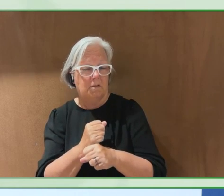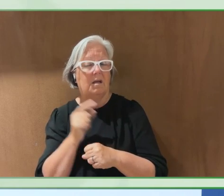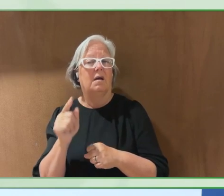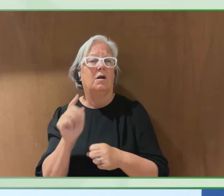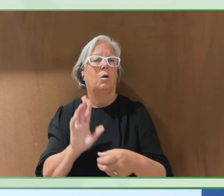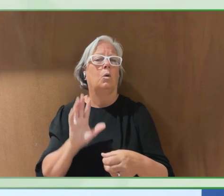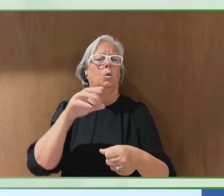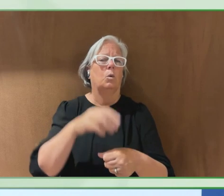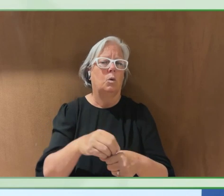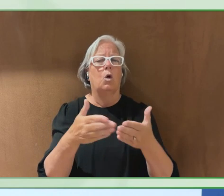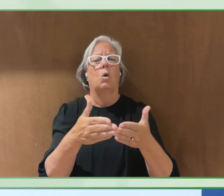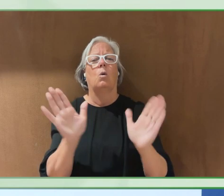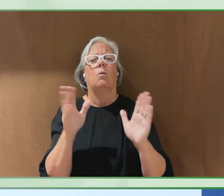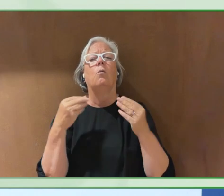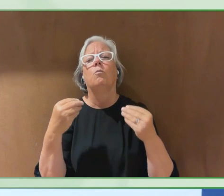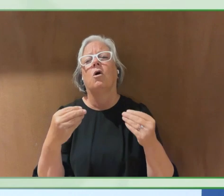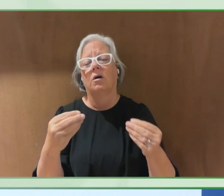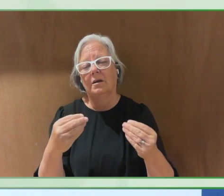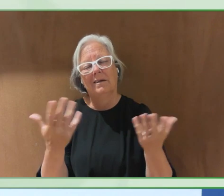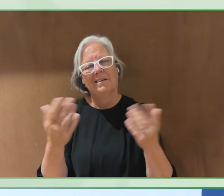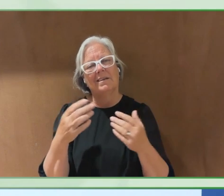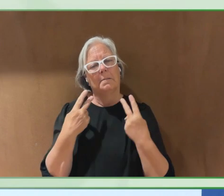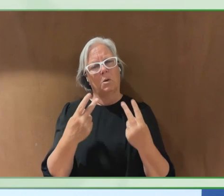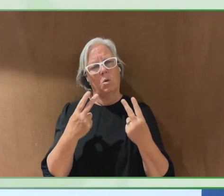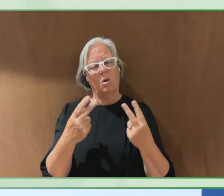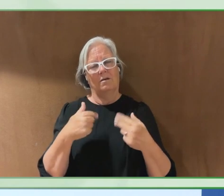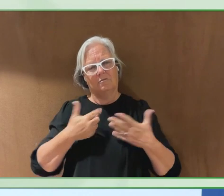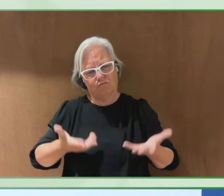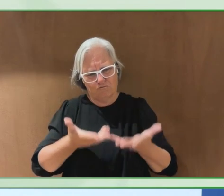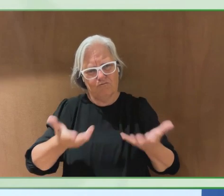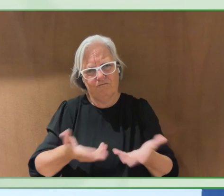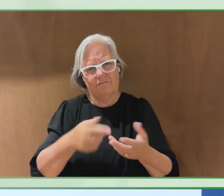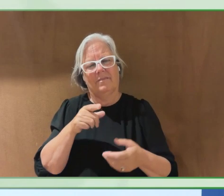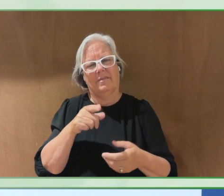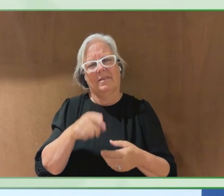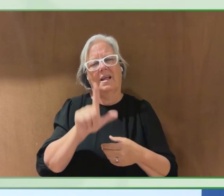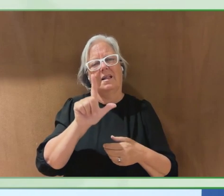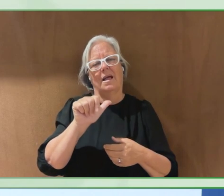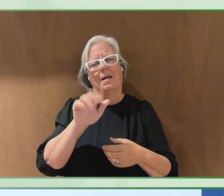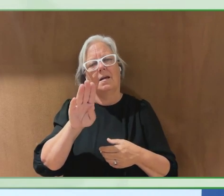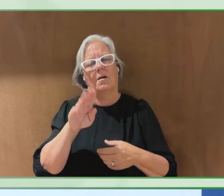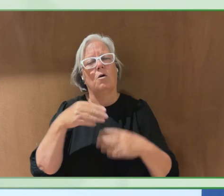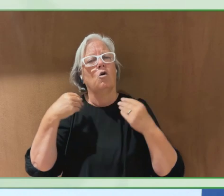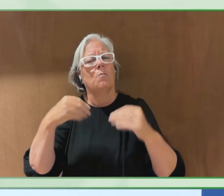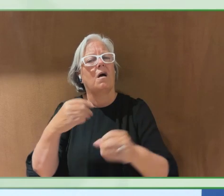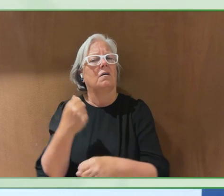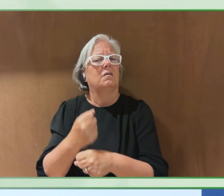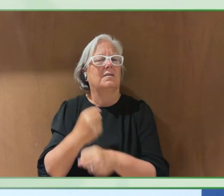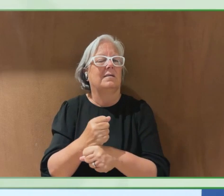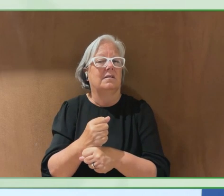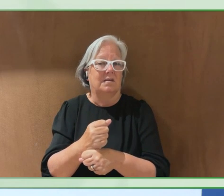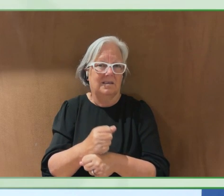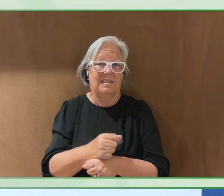very important to us to promote this part of labor market because it's the most inclusive form